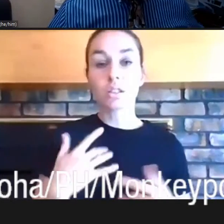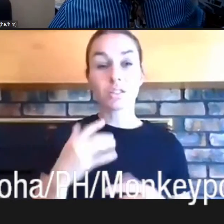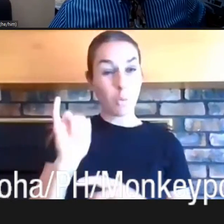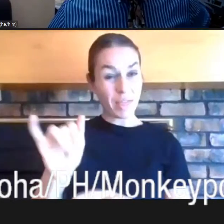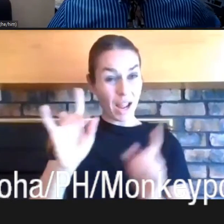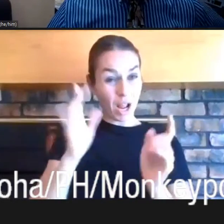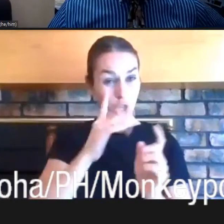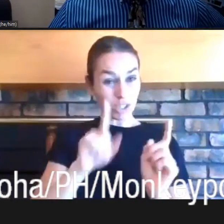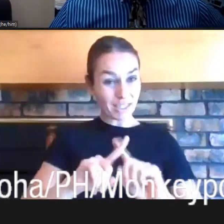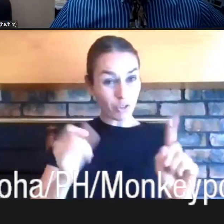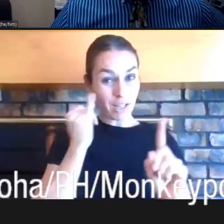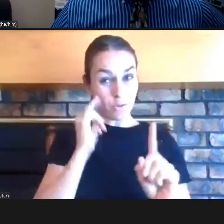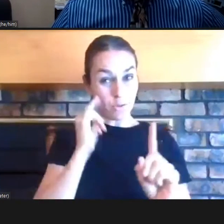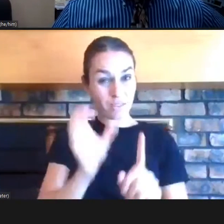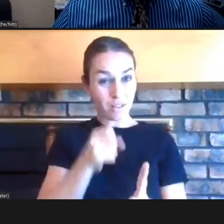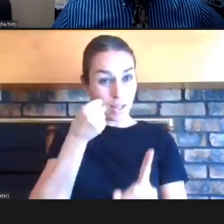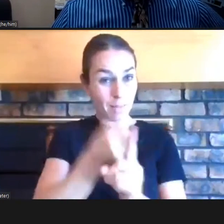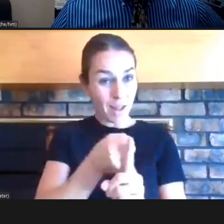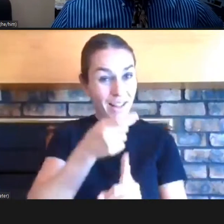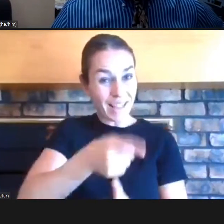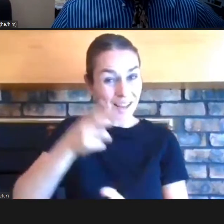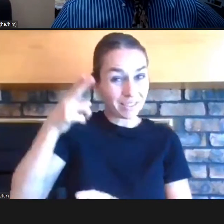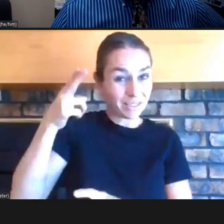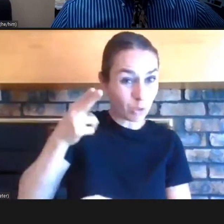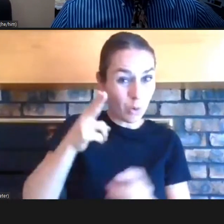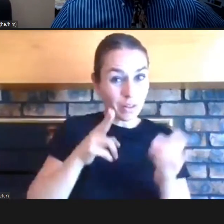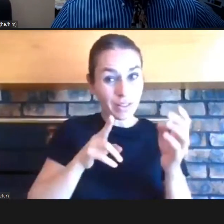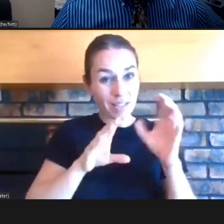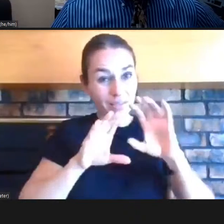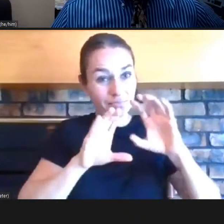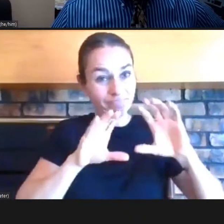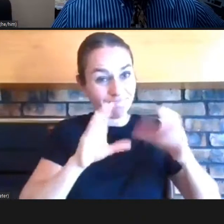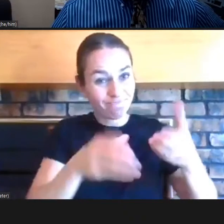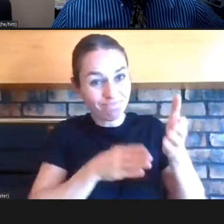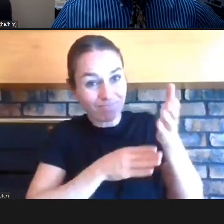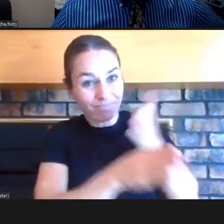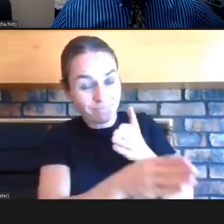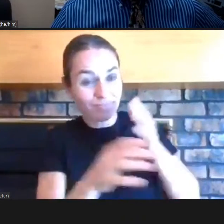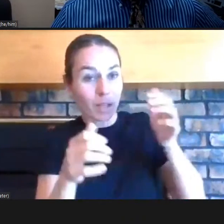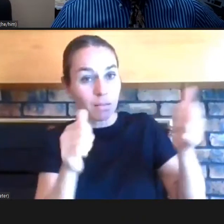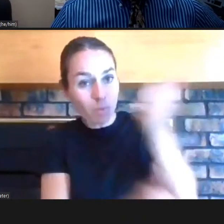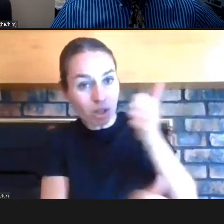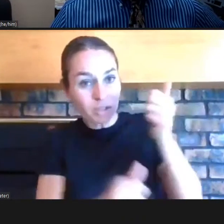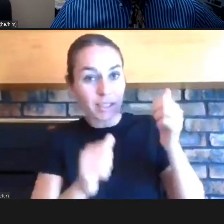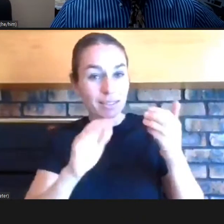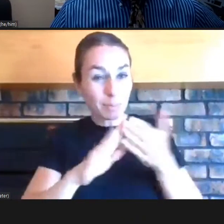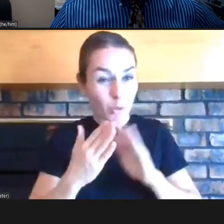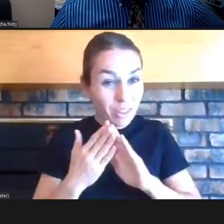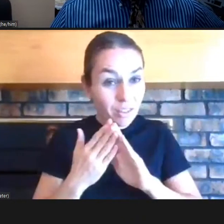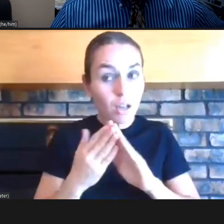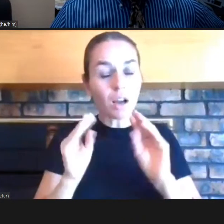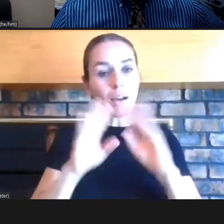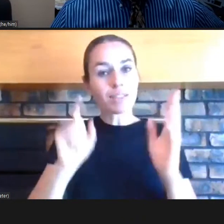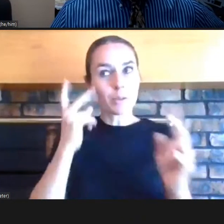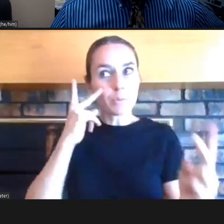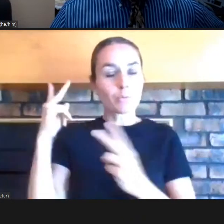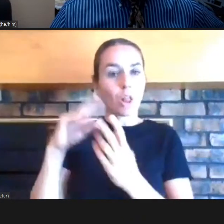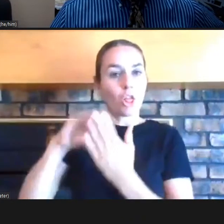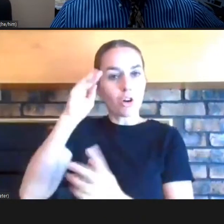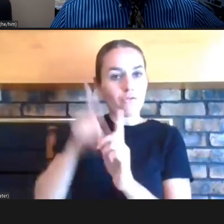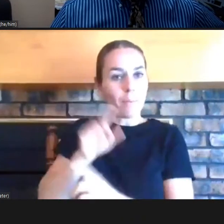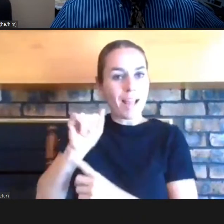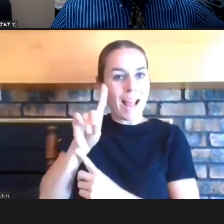impacting a historically marginalized community? Did we learn nothing from the AIDS epidemic? Our community is asking